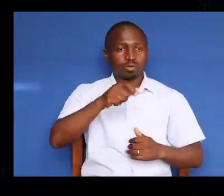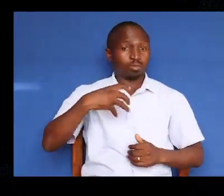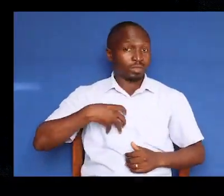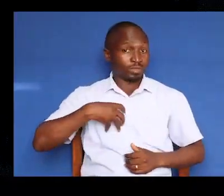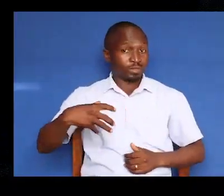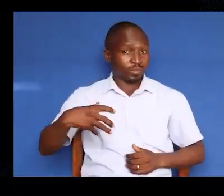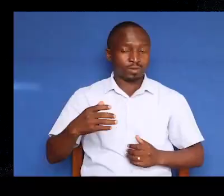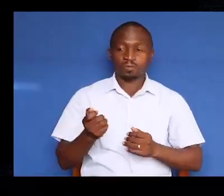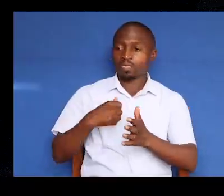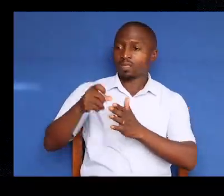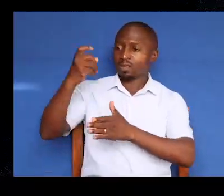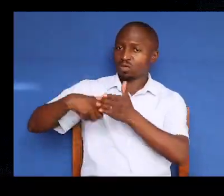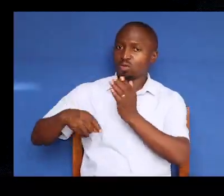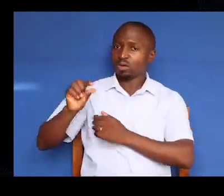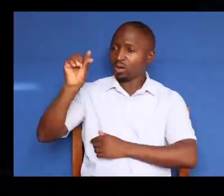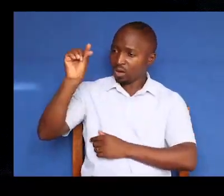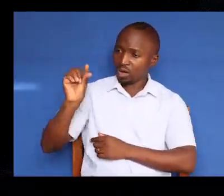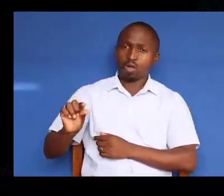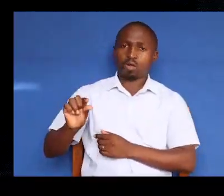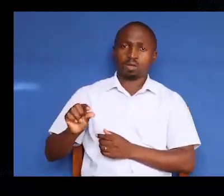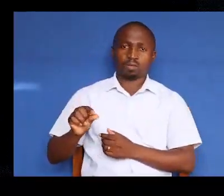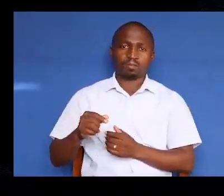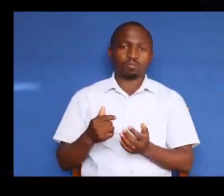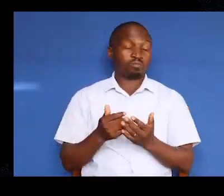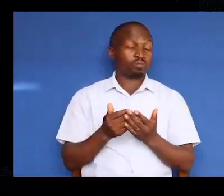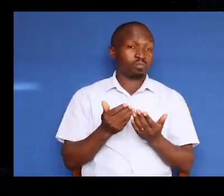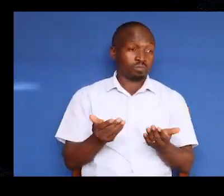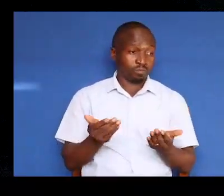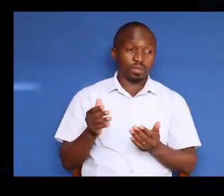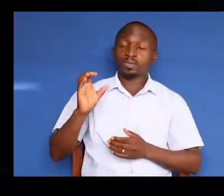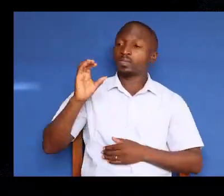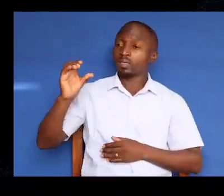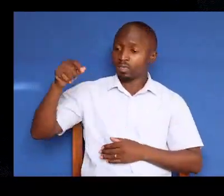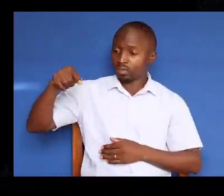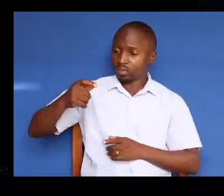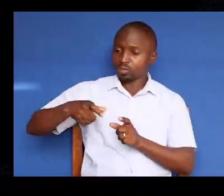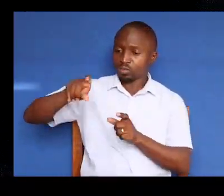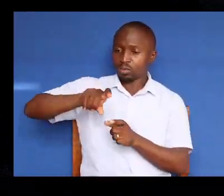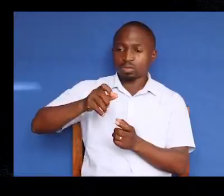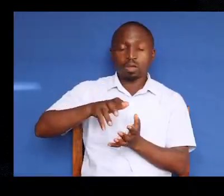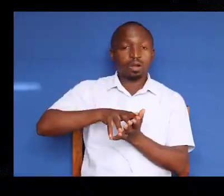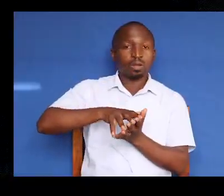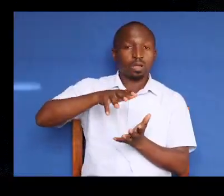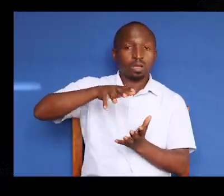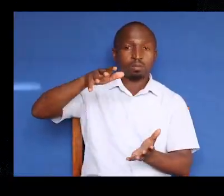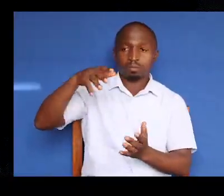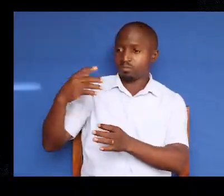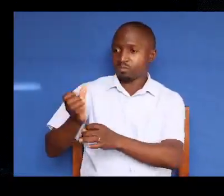class are charged very low tax rate. So C is increasing the income gap.